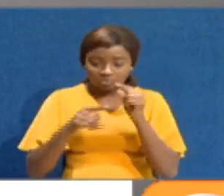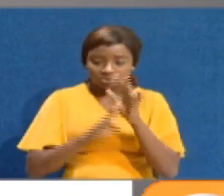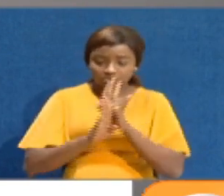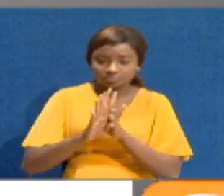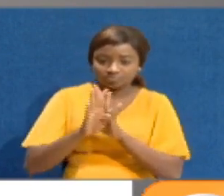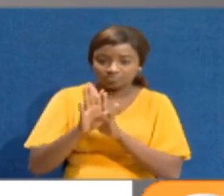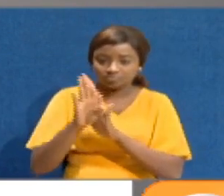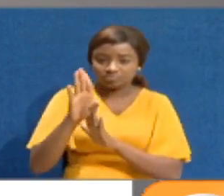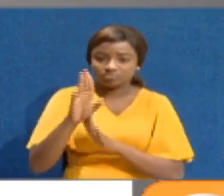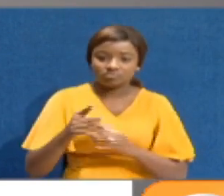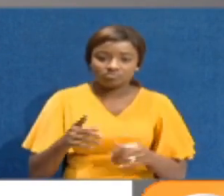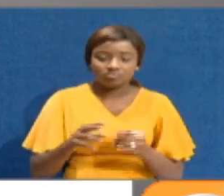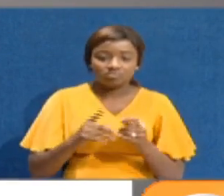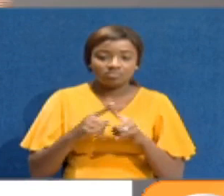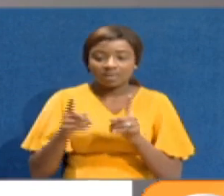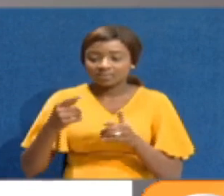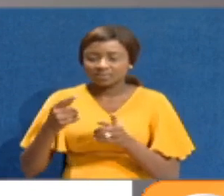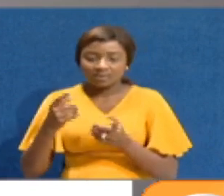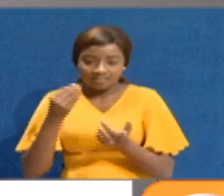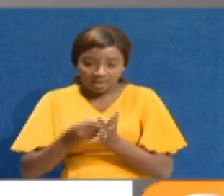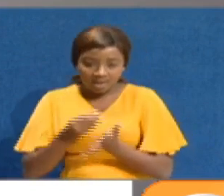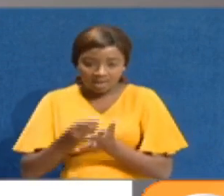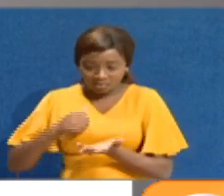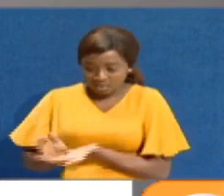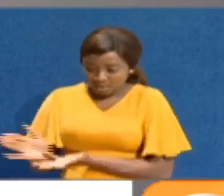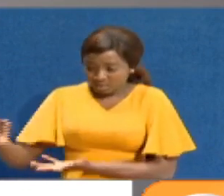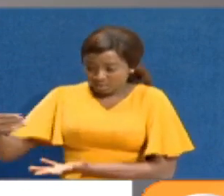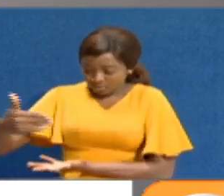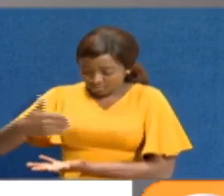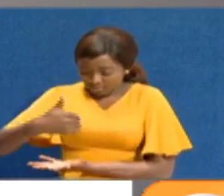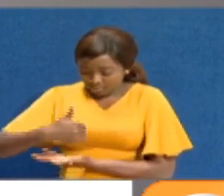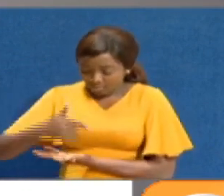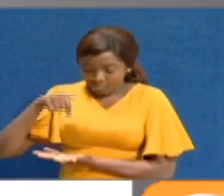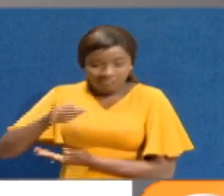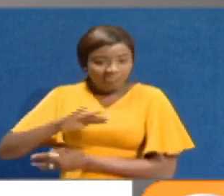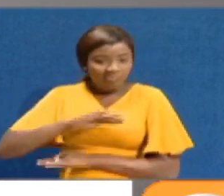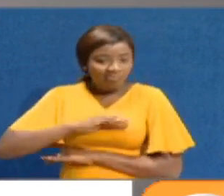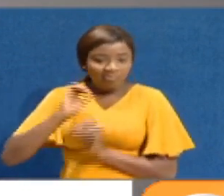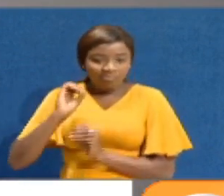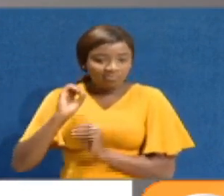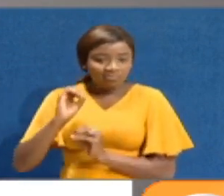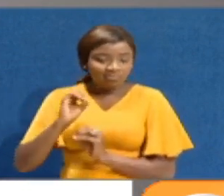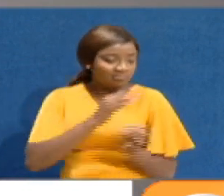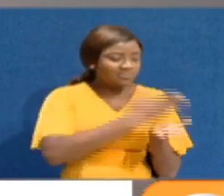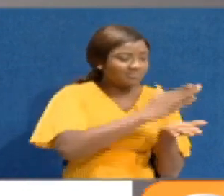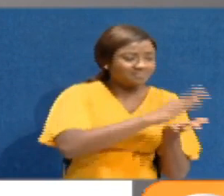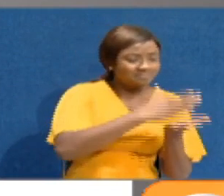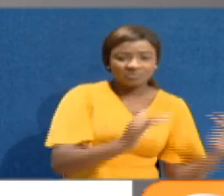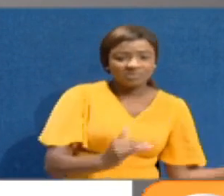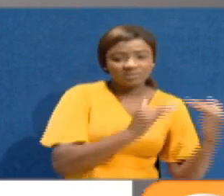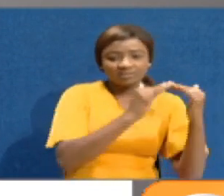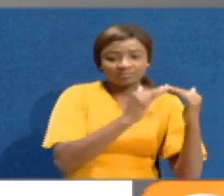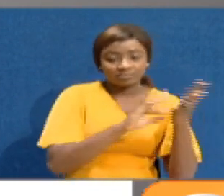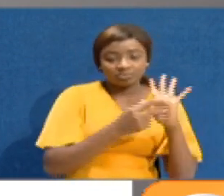year on year. In other words, our revenues, the amount of money we are collecting locally, is not able to meet our expenditure. And therefore, one would